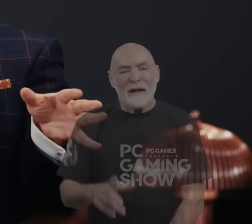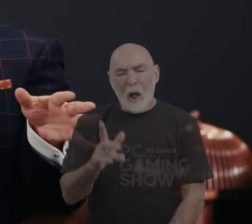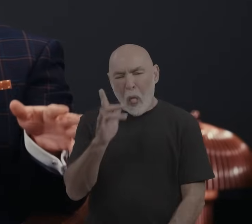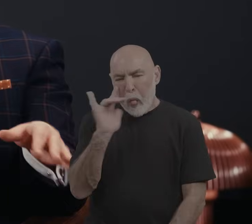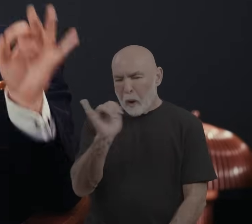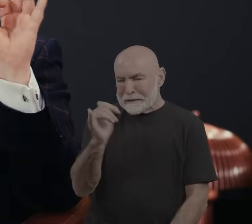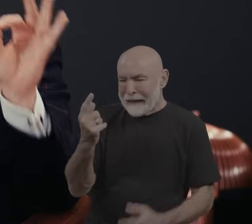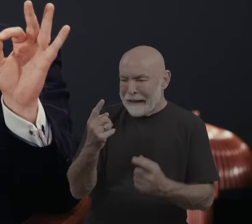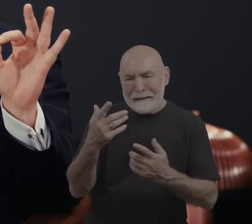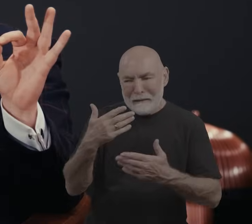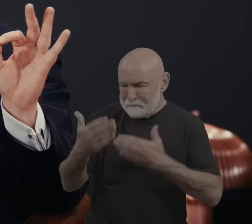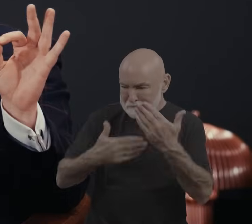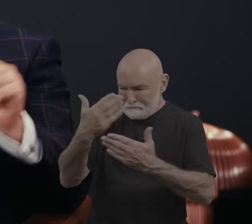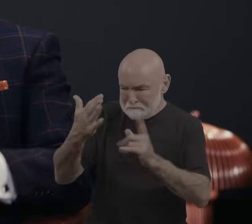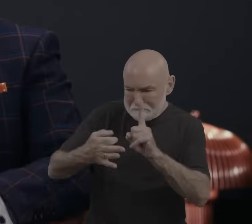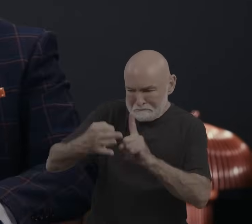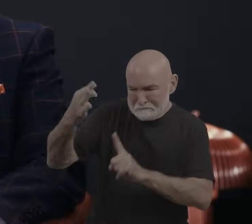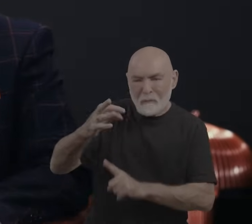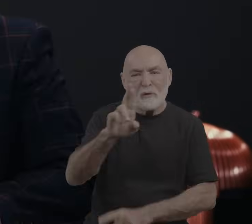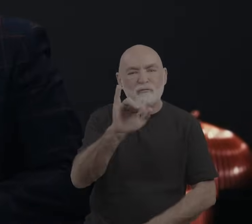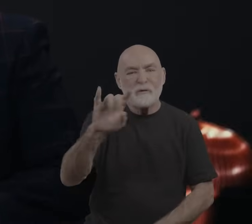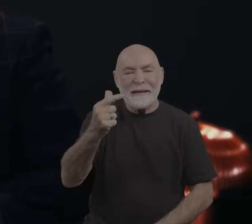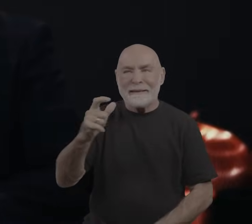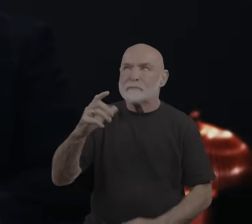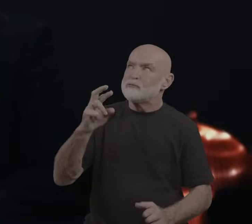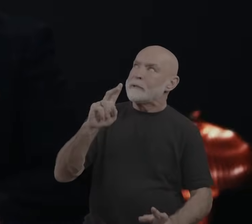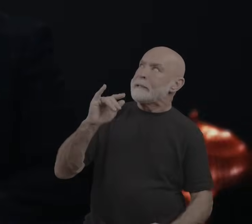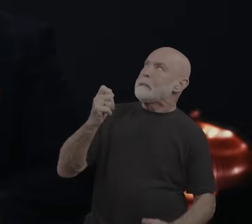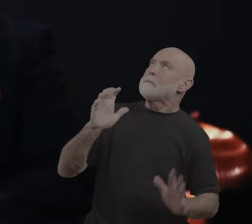Looks like things are coming along perfectly with the rig.